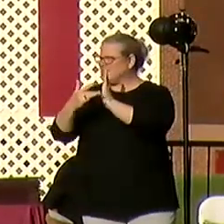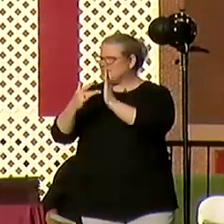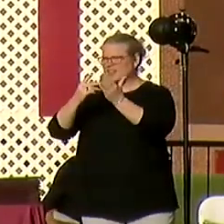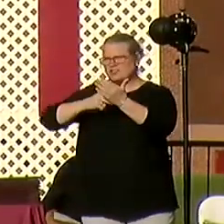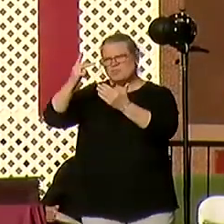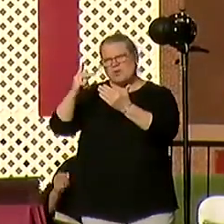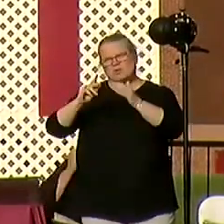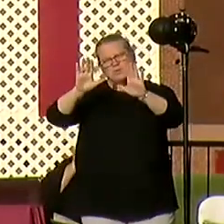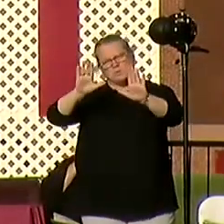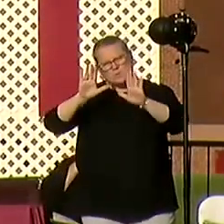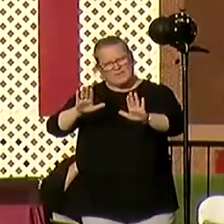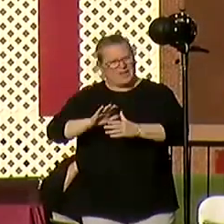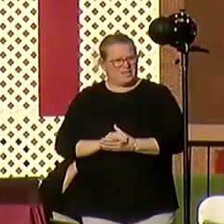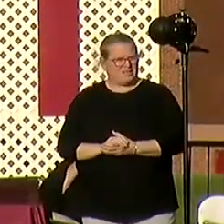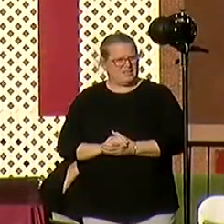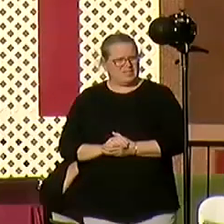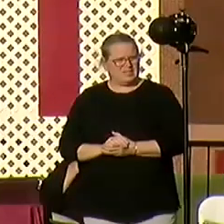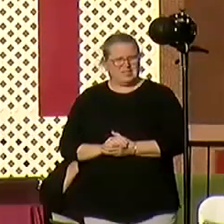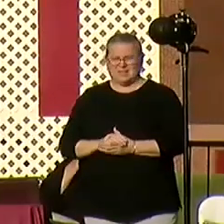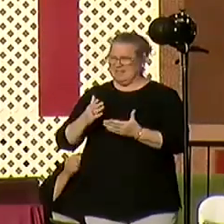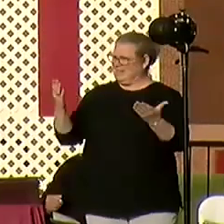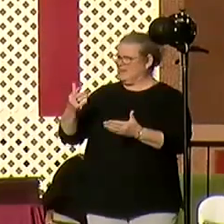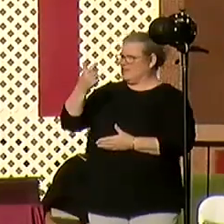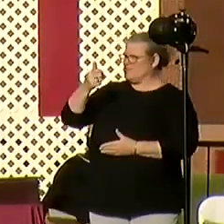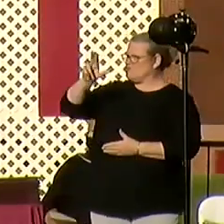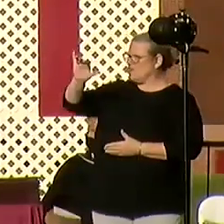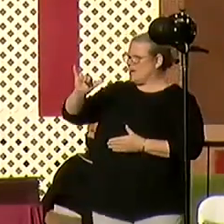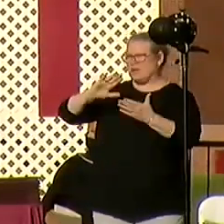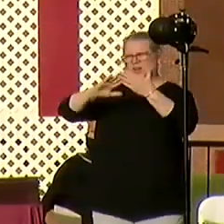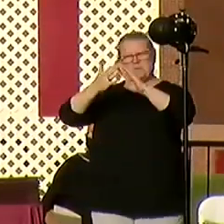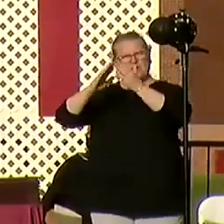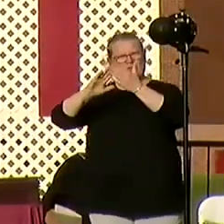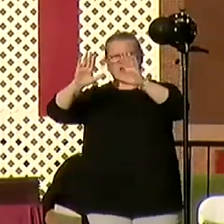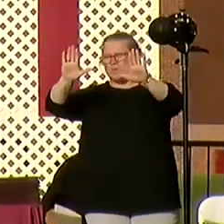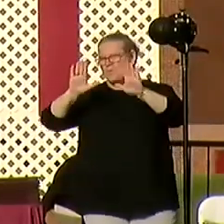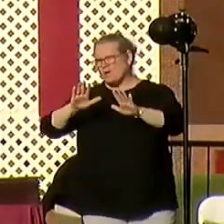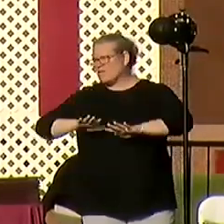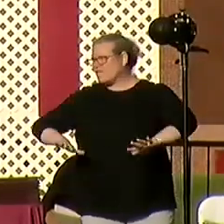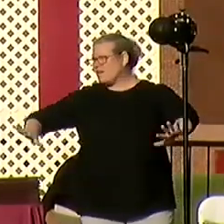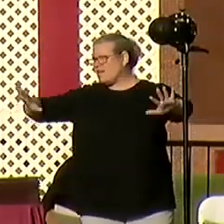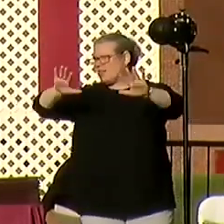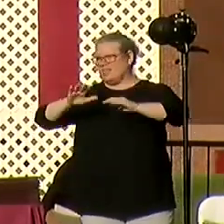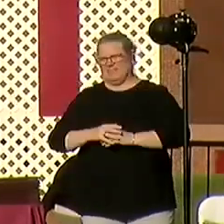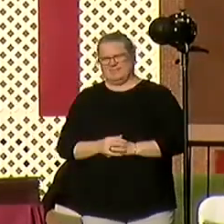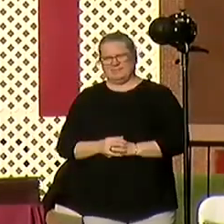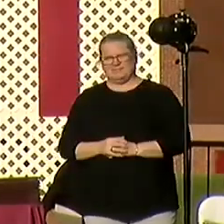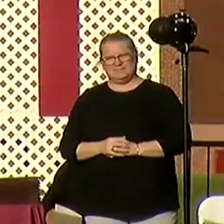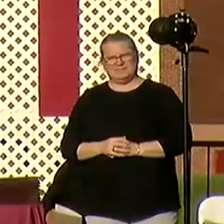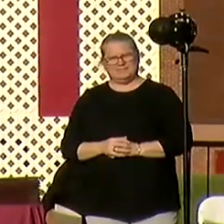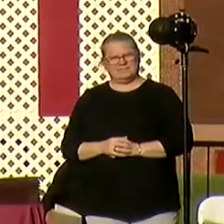programs. Granby is just such a wonderful community. There's a sense of